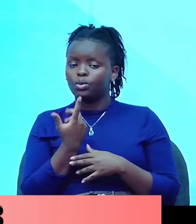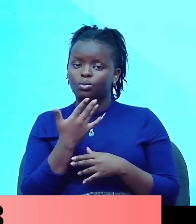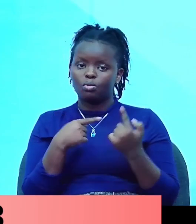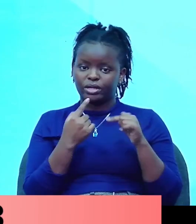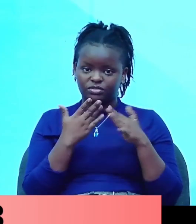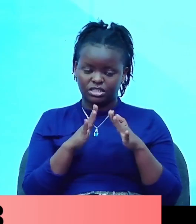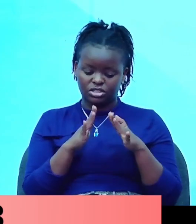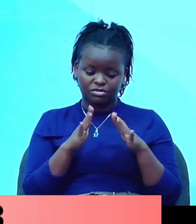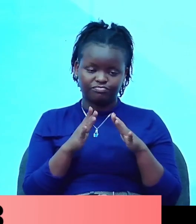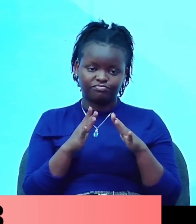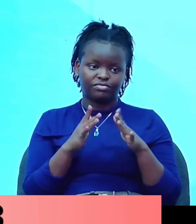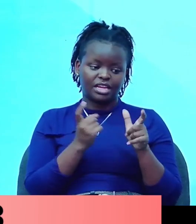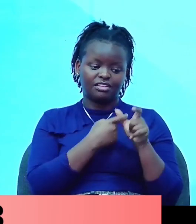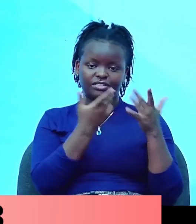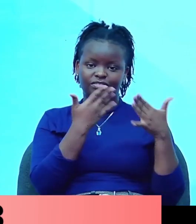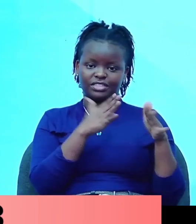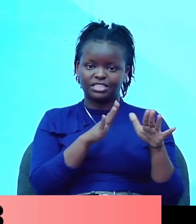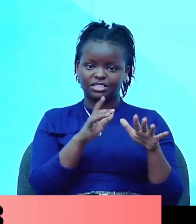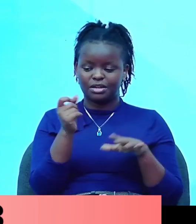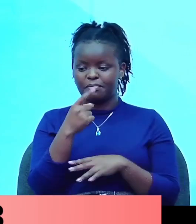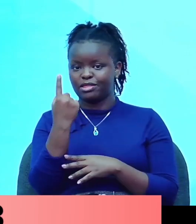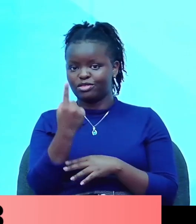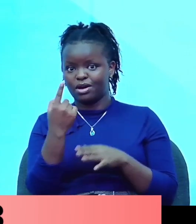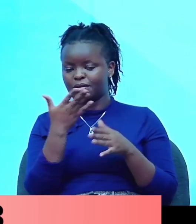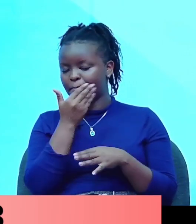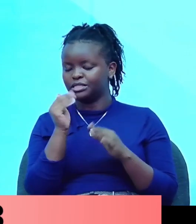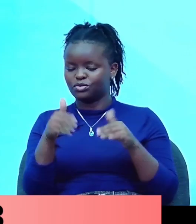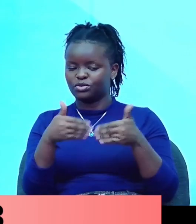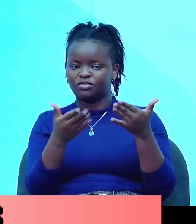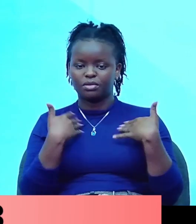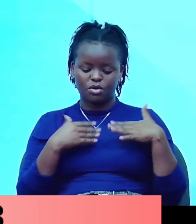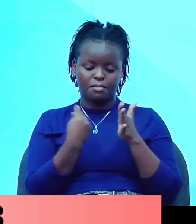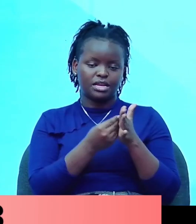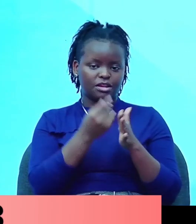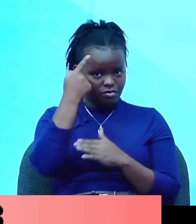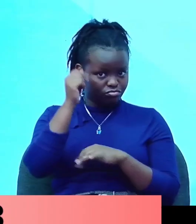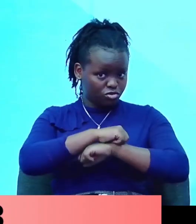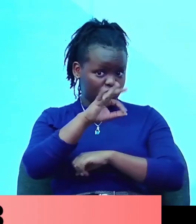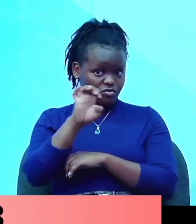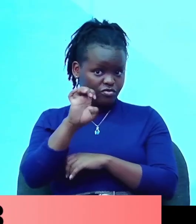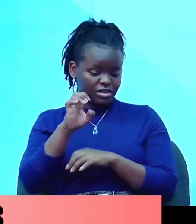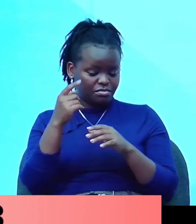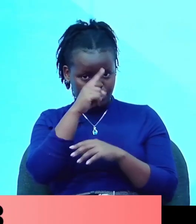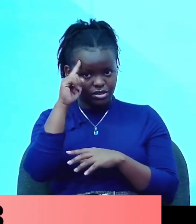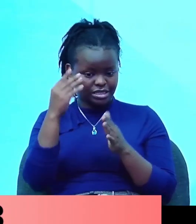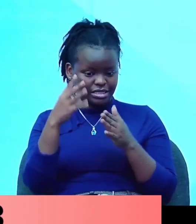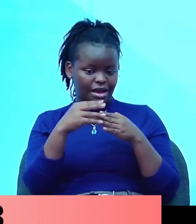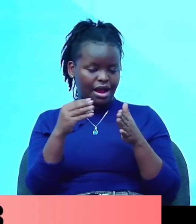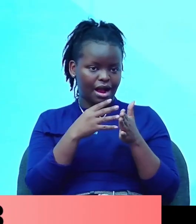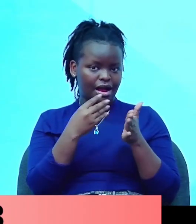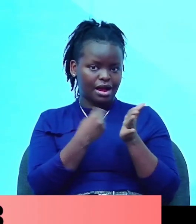gone, but we thought in January, it's best to give people money for school fees. And because it's cash you're getting, it can go either towards